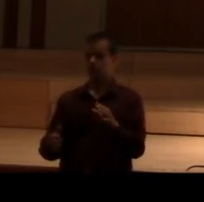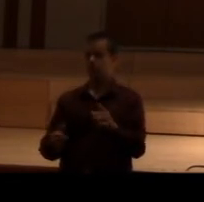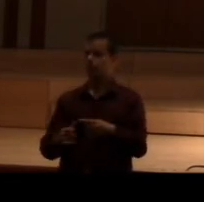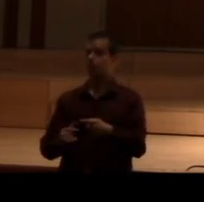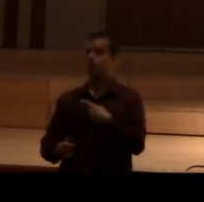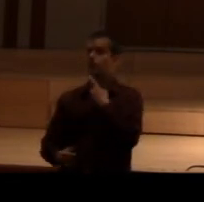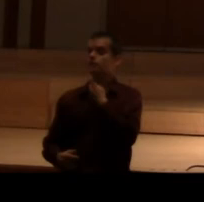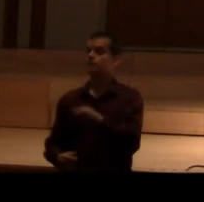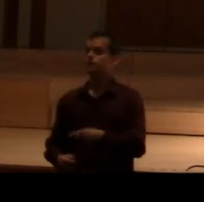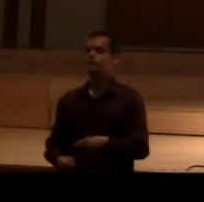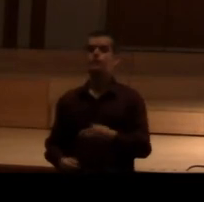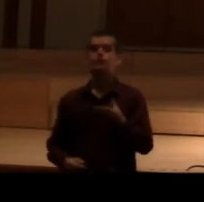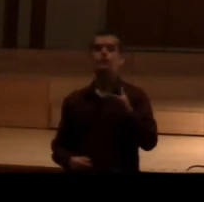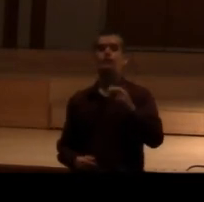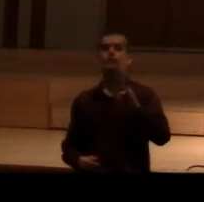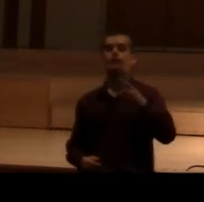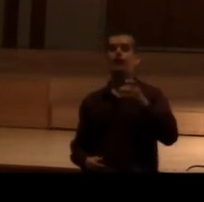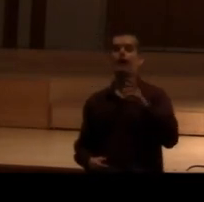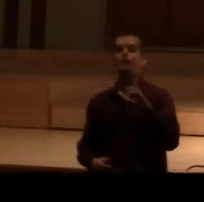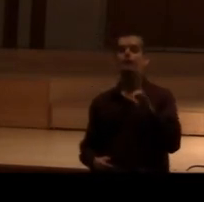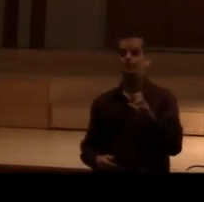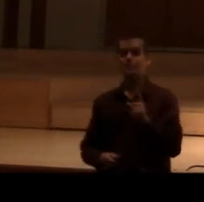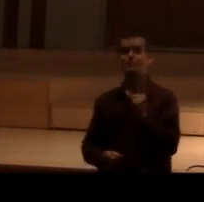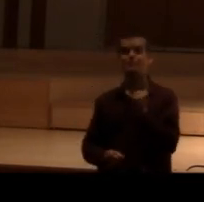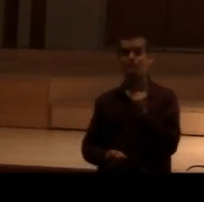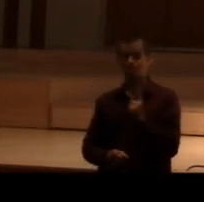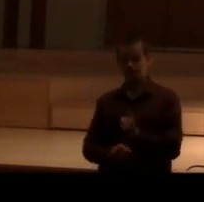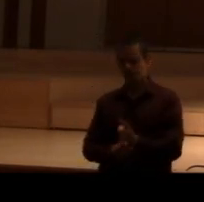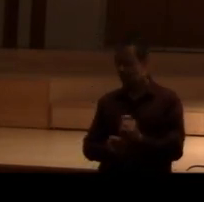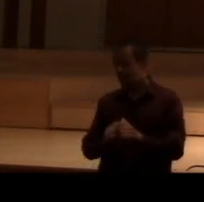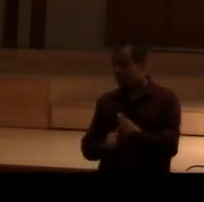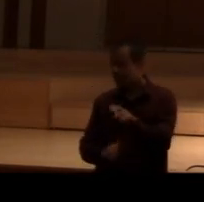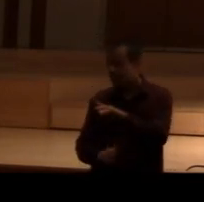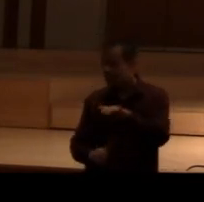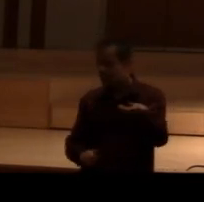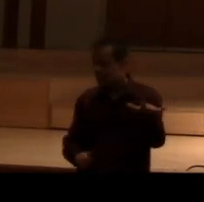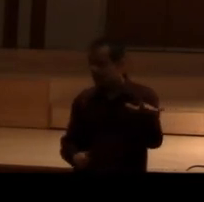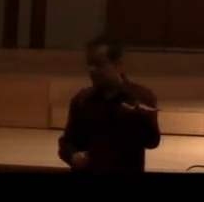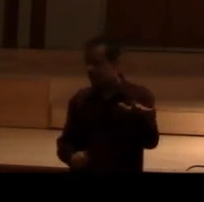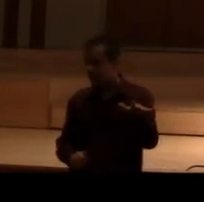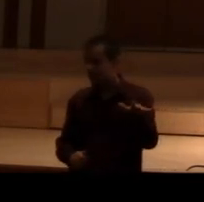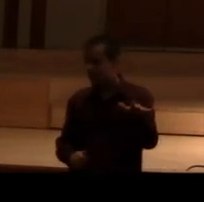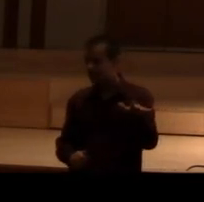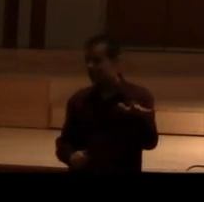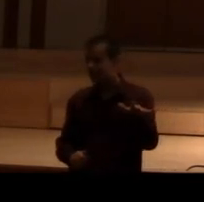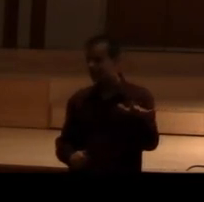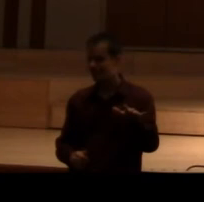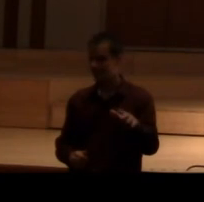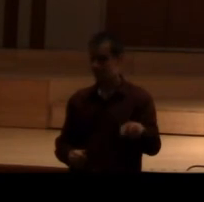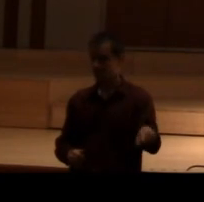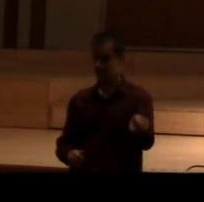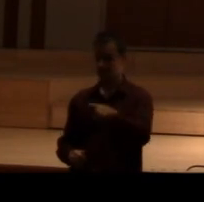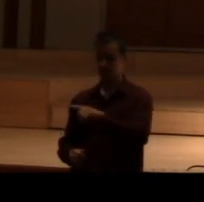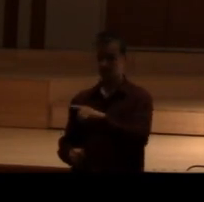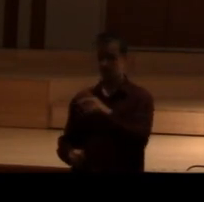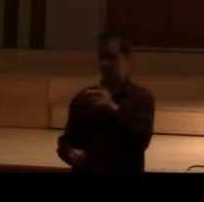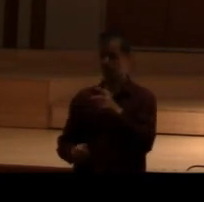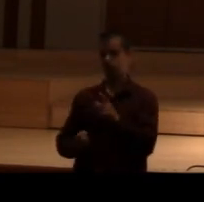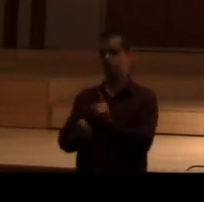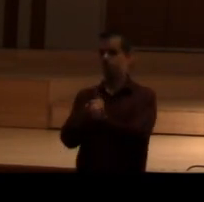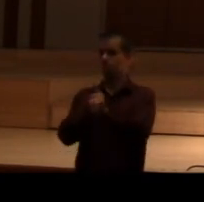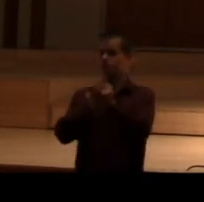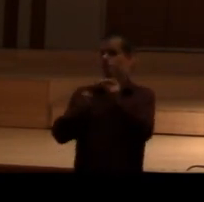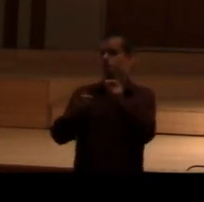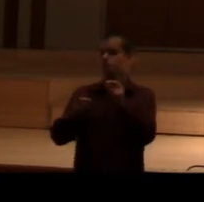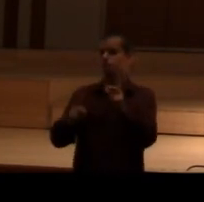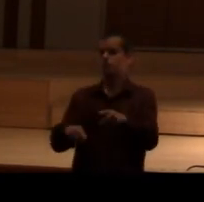say, "Hyperbole, right. How do you spell that?" Now, have any of you ever run into an acquaintance whose